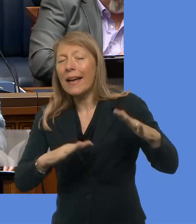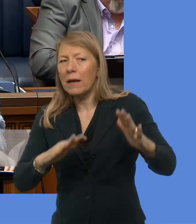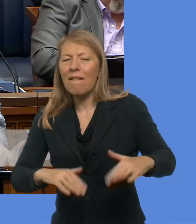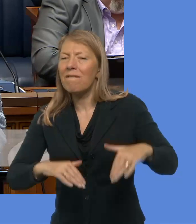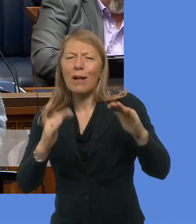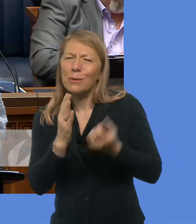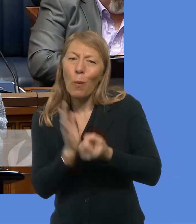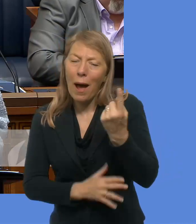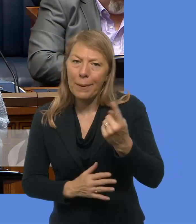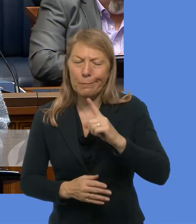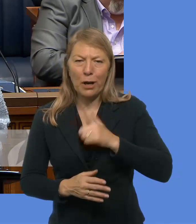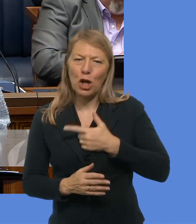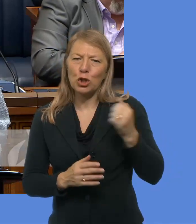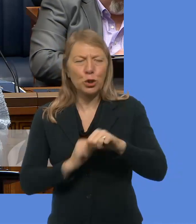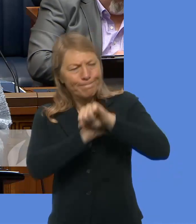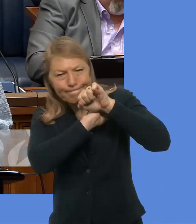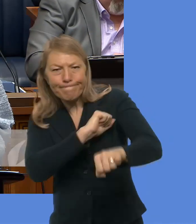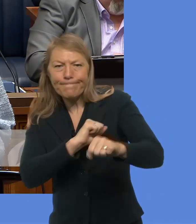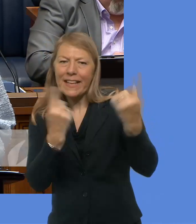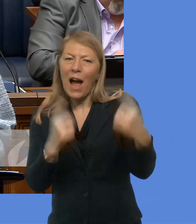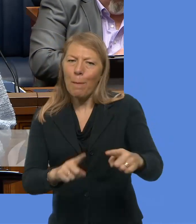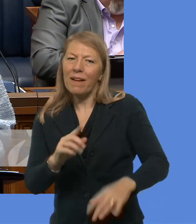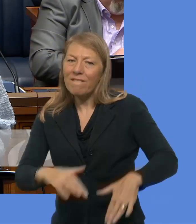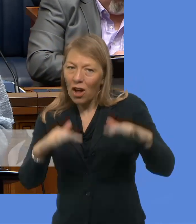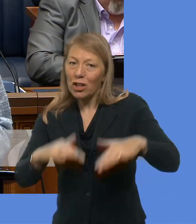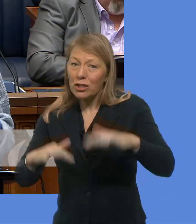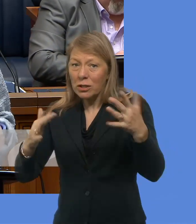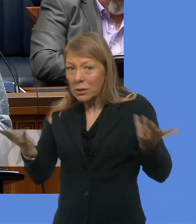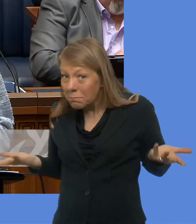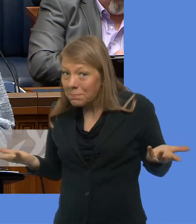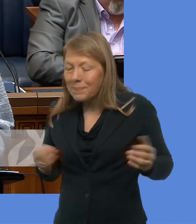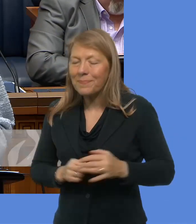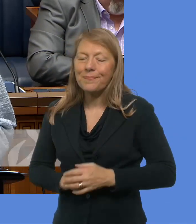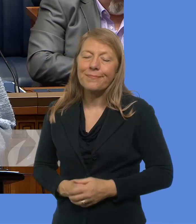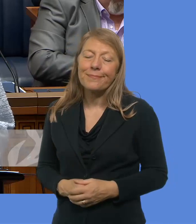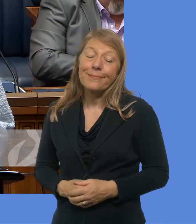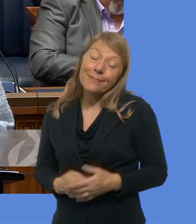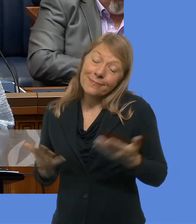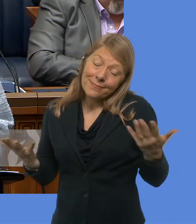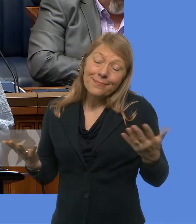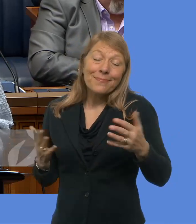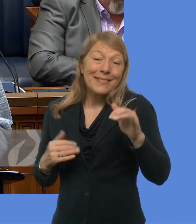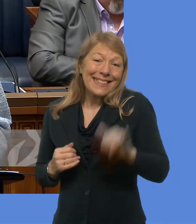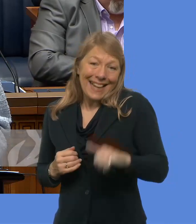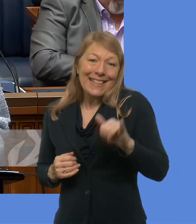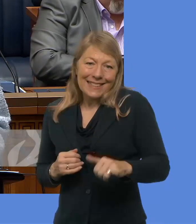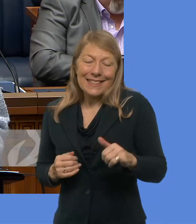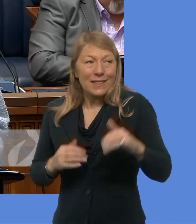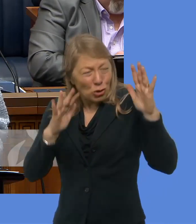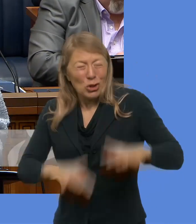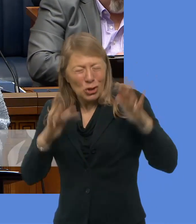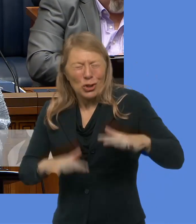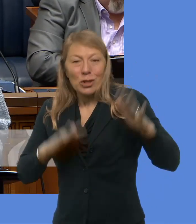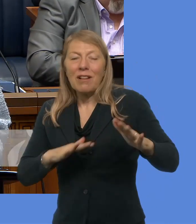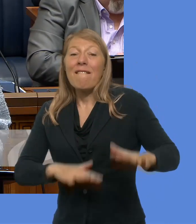member is quite right. Obviously, the flooding, we have to deal with the outworkings of it, but there are